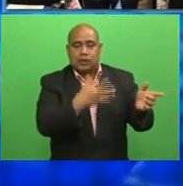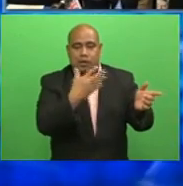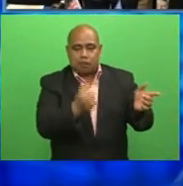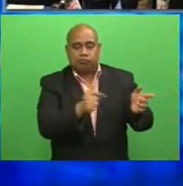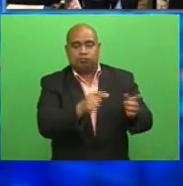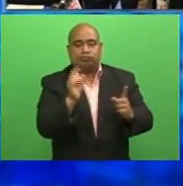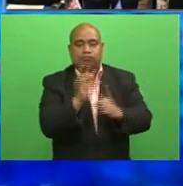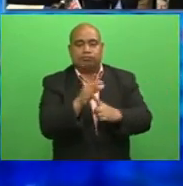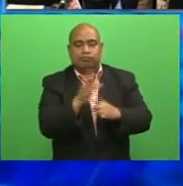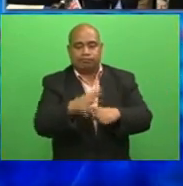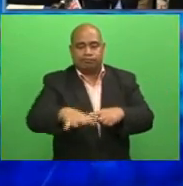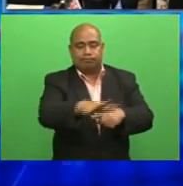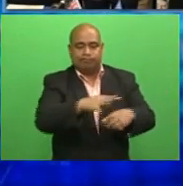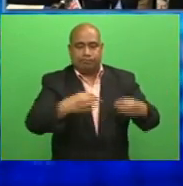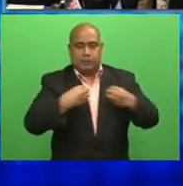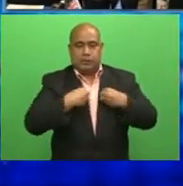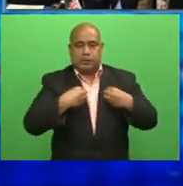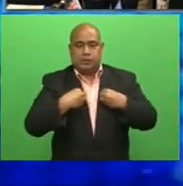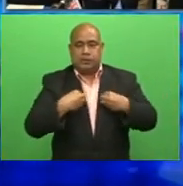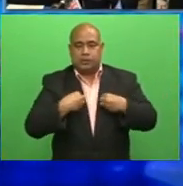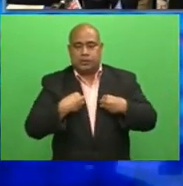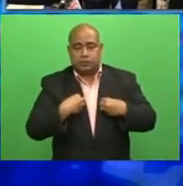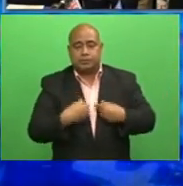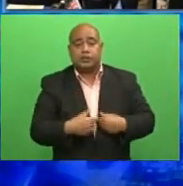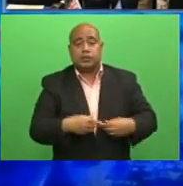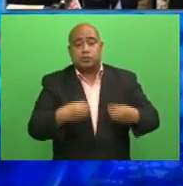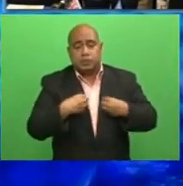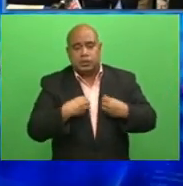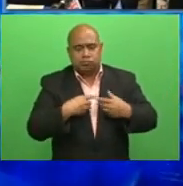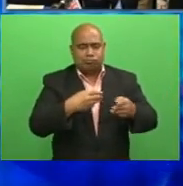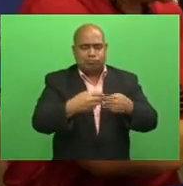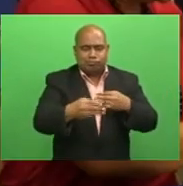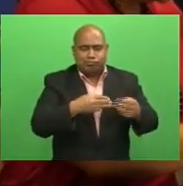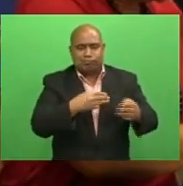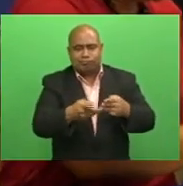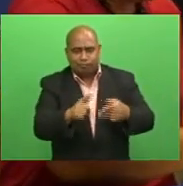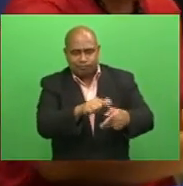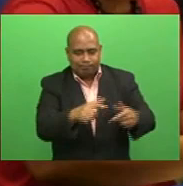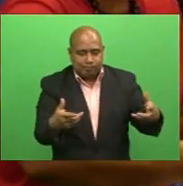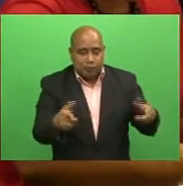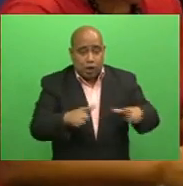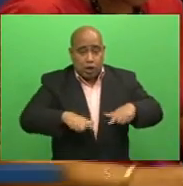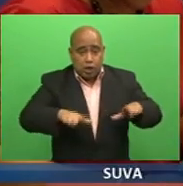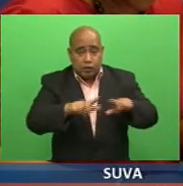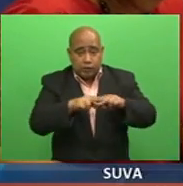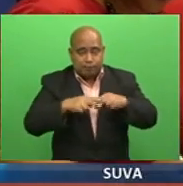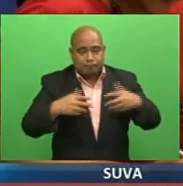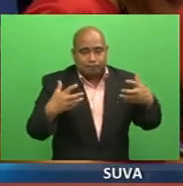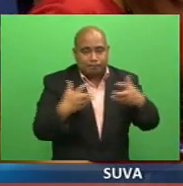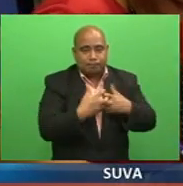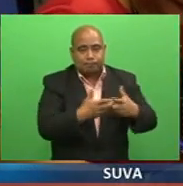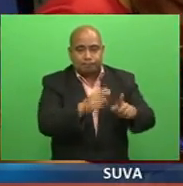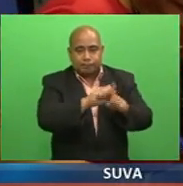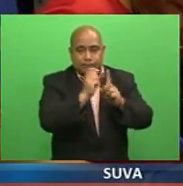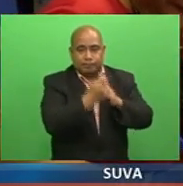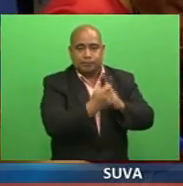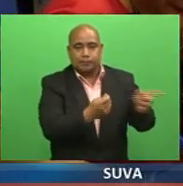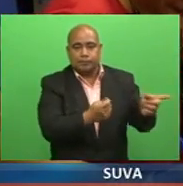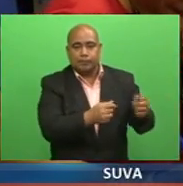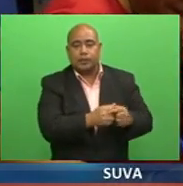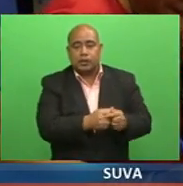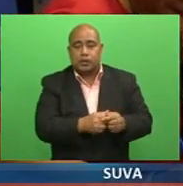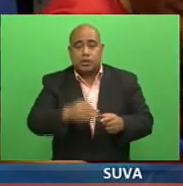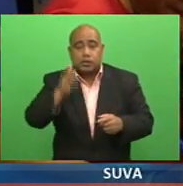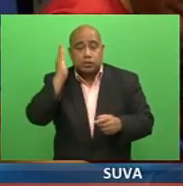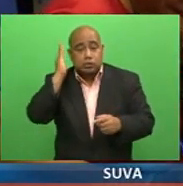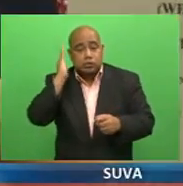entrepreneurship and business management suitable to the local business environment. Called the Academy of Women Entrepreneurs, it's a